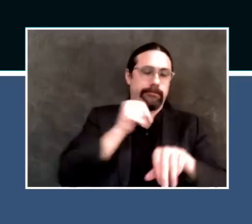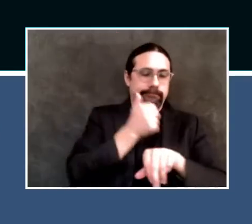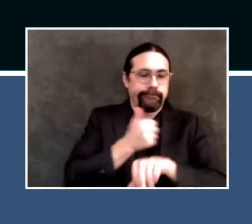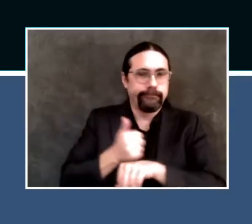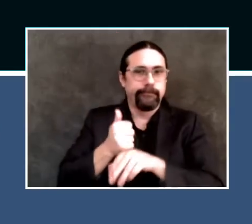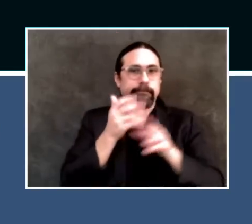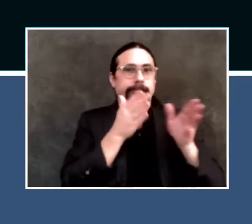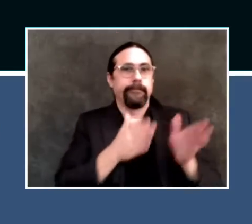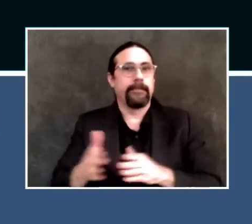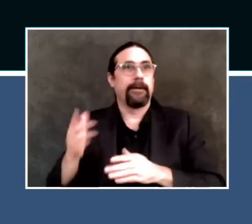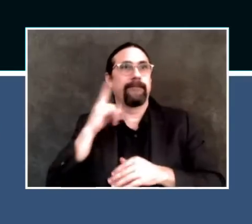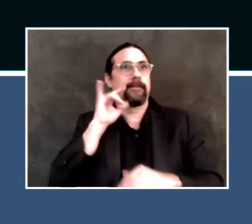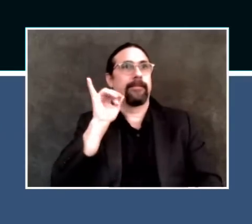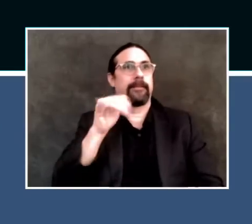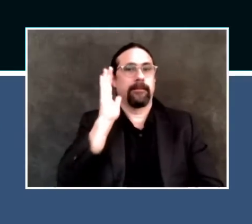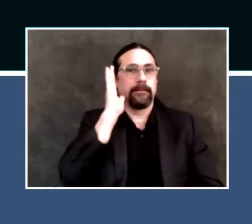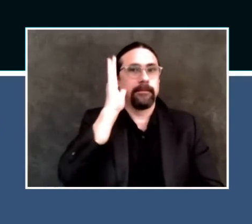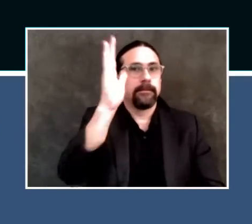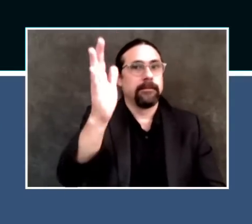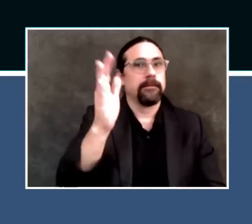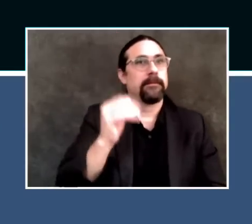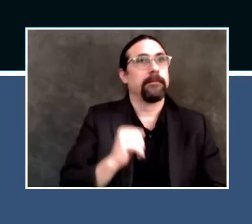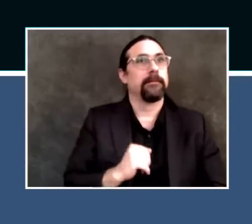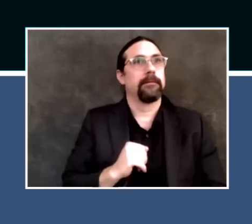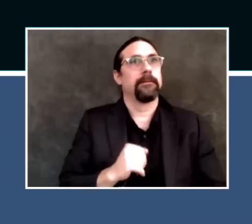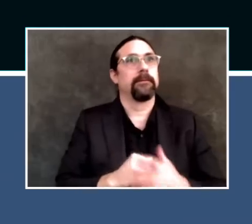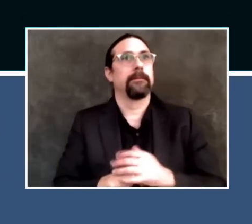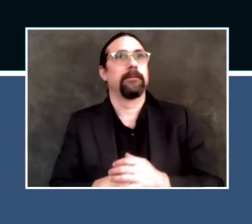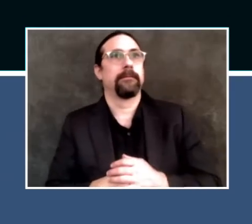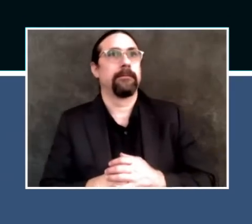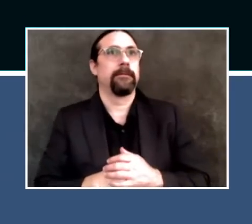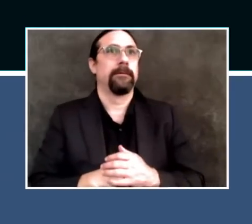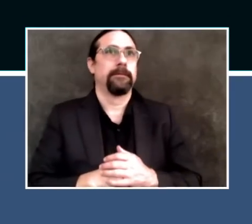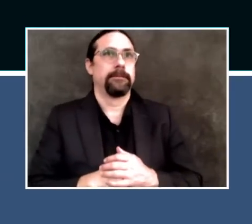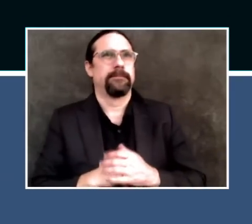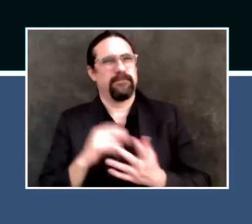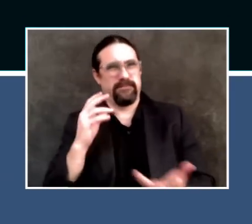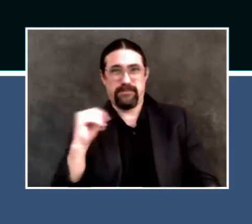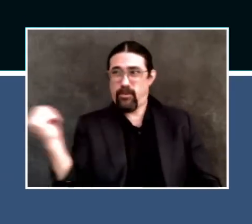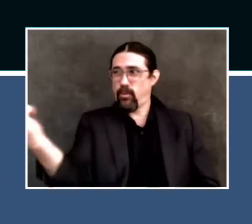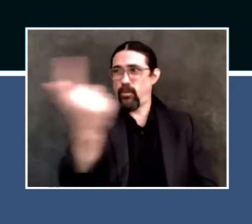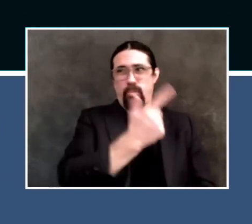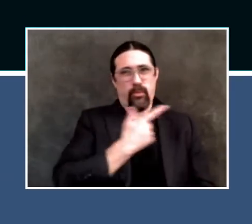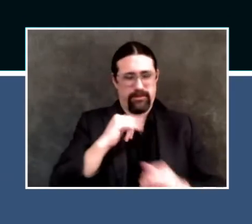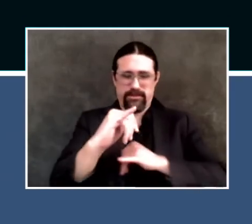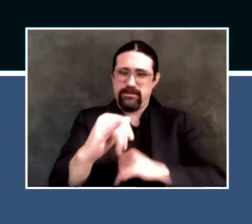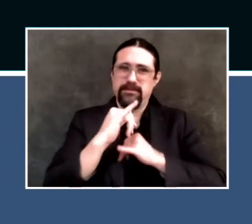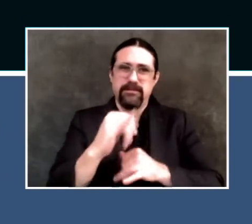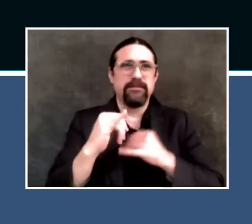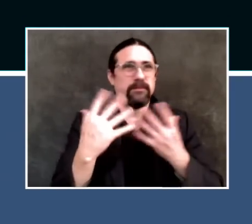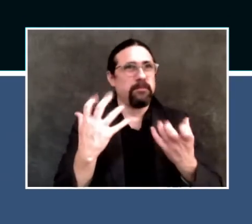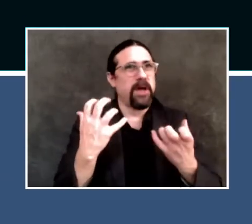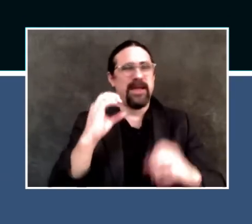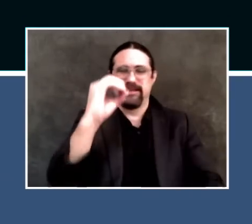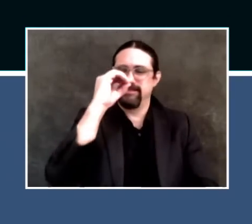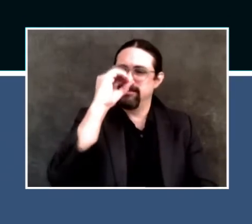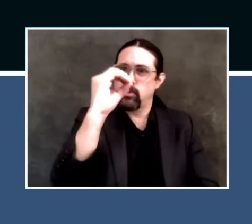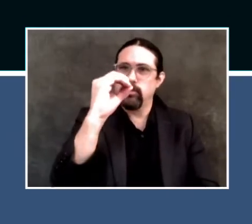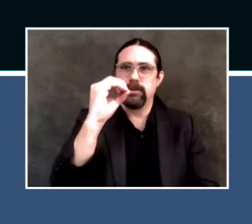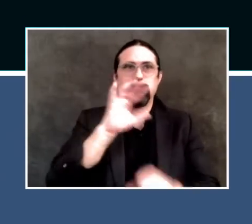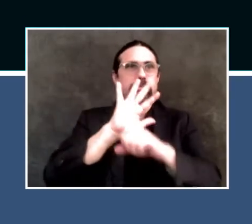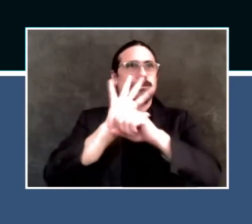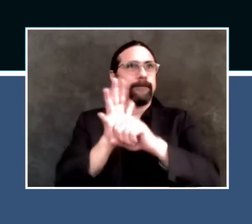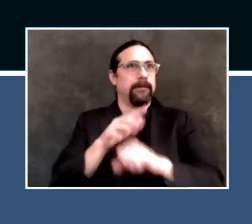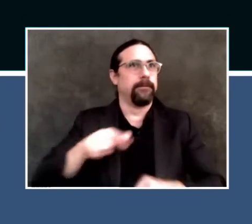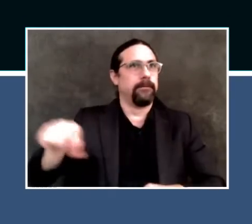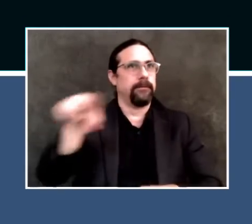possible. So this graphic is on purpose showing you that it is not a beautiful straight line